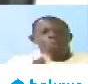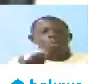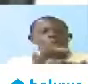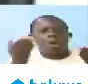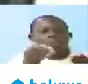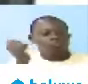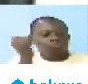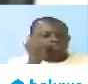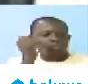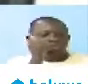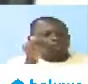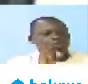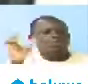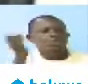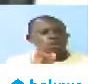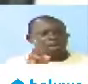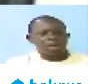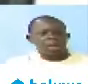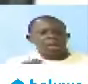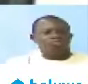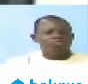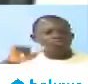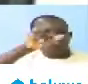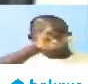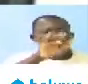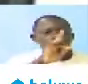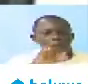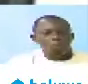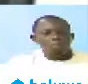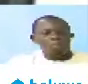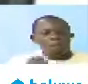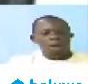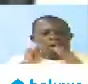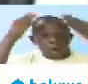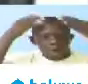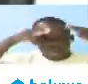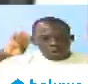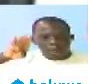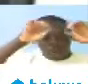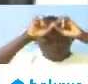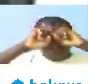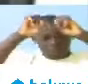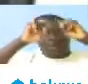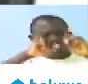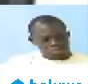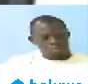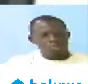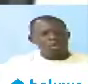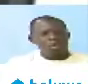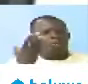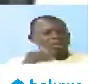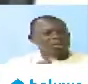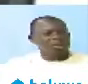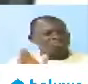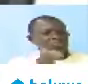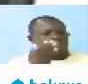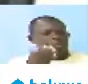Because he's always carried by a plane belonging to the Burkina government. So Birabira. When he was going, so